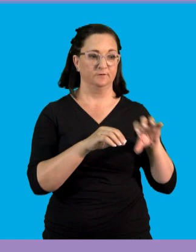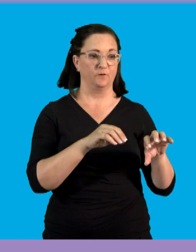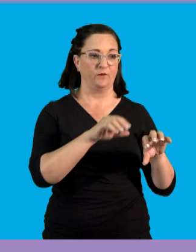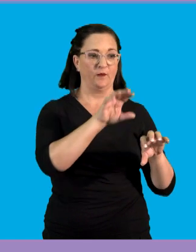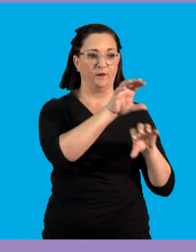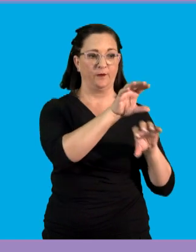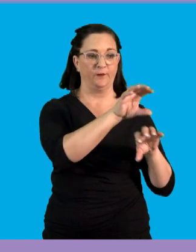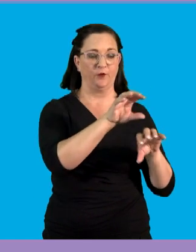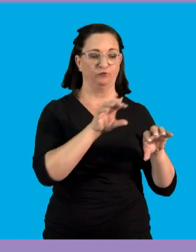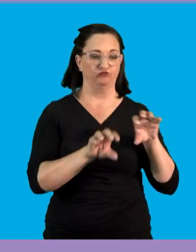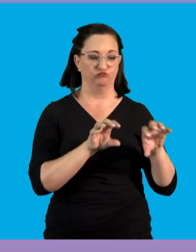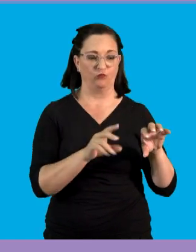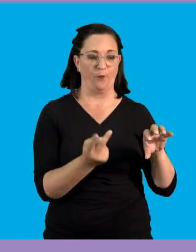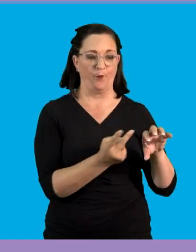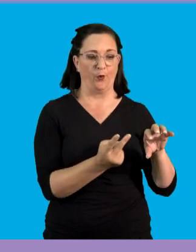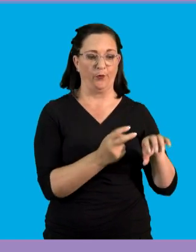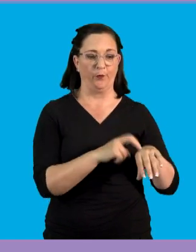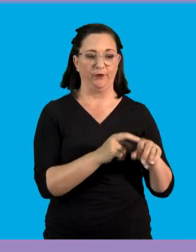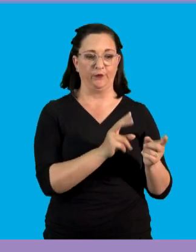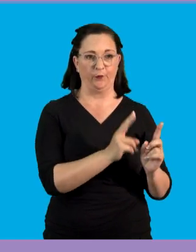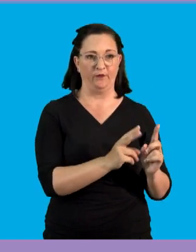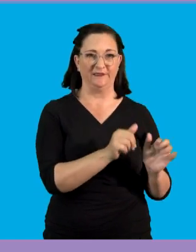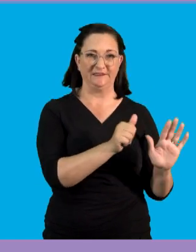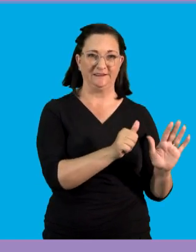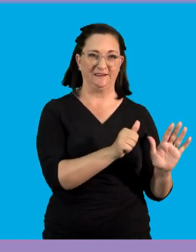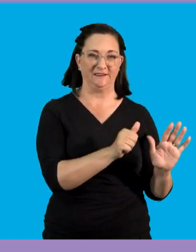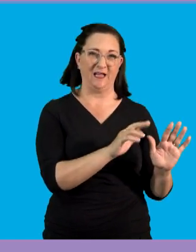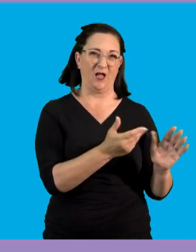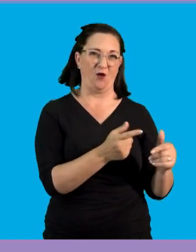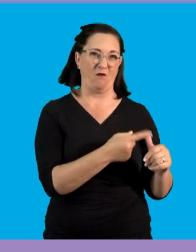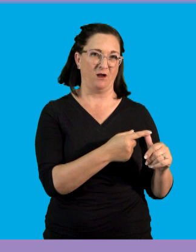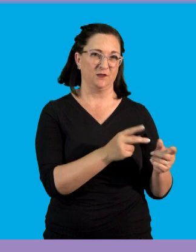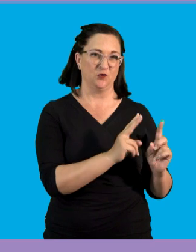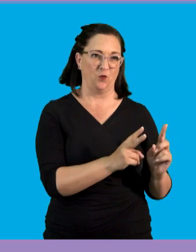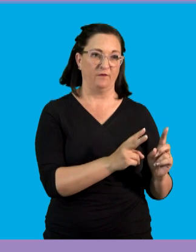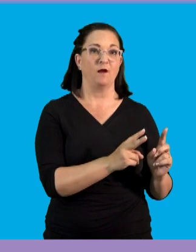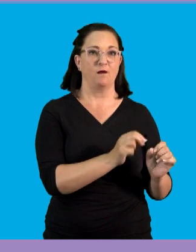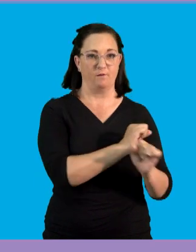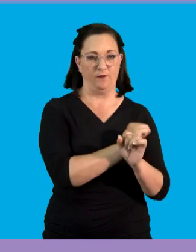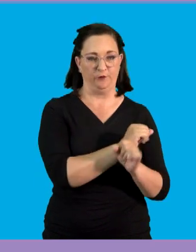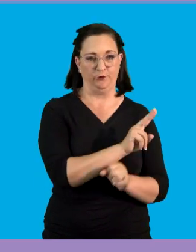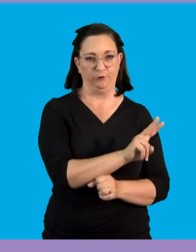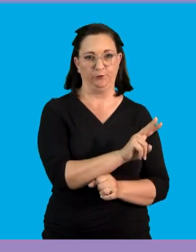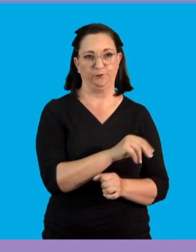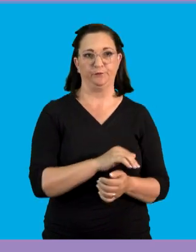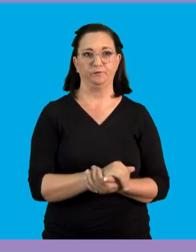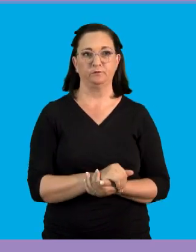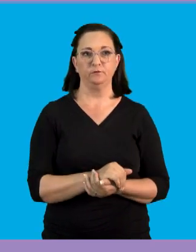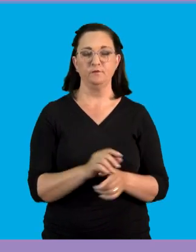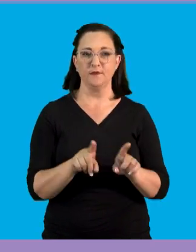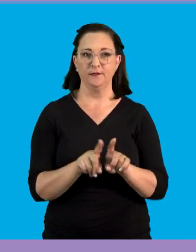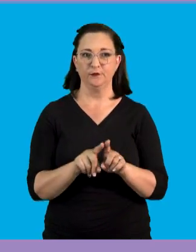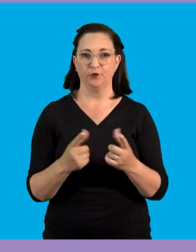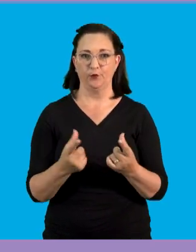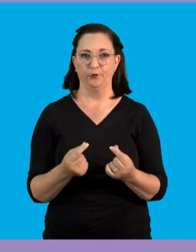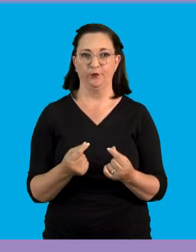fractions to that 12? How do I move from 6 to 12? I'm going to multiply by 2. And I'm going to do the